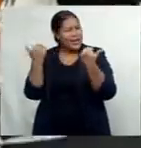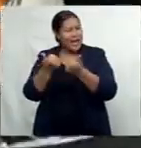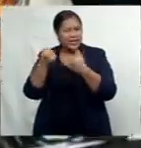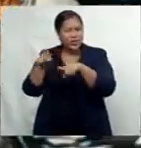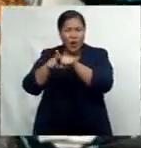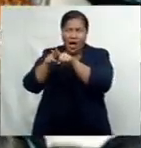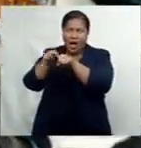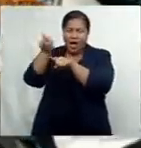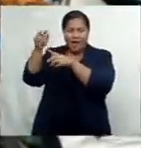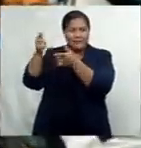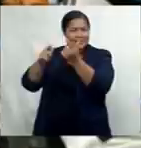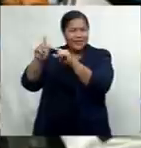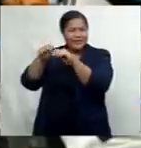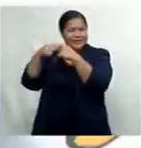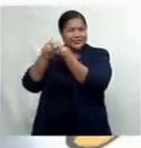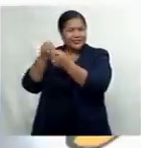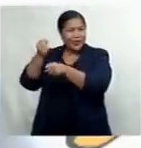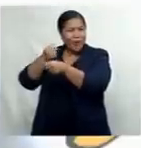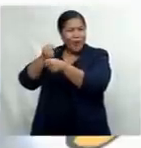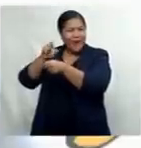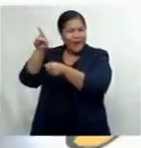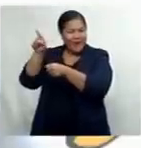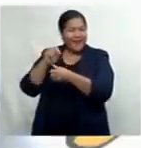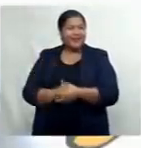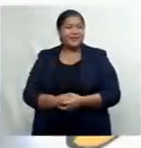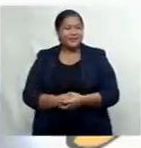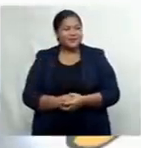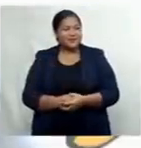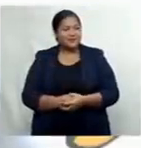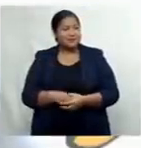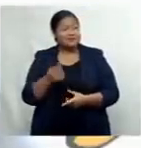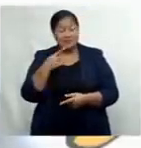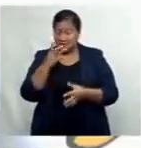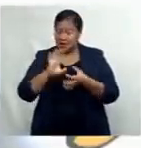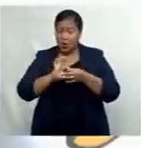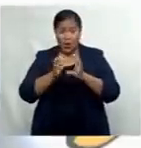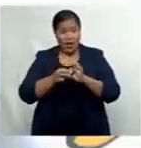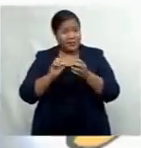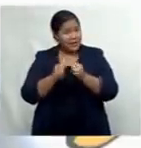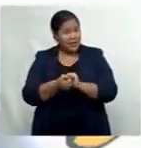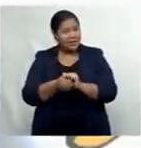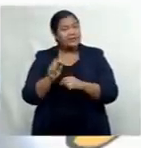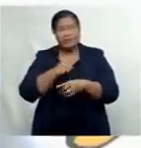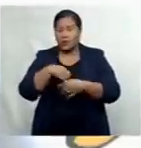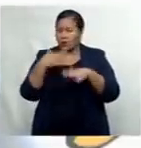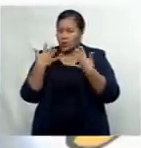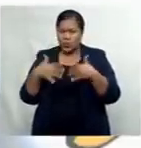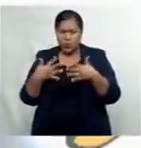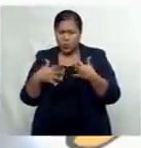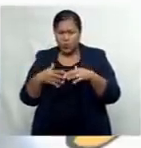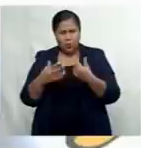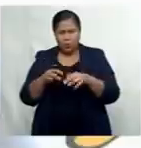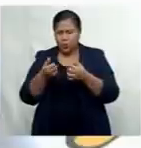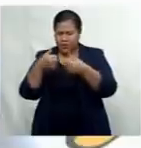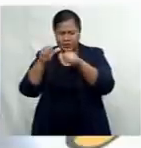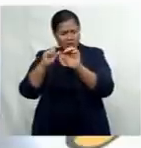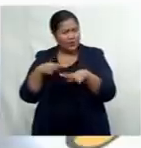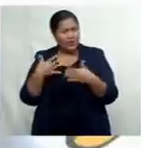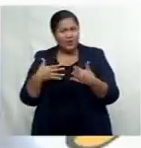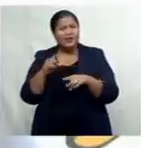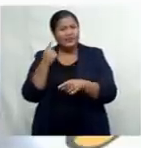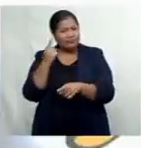Fiji Sevens' gold medal win. Performance at the Olympic Games, it was outstanding and